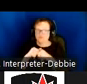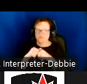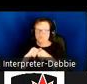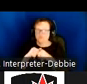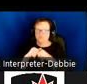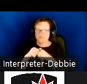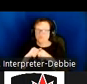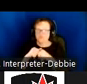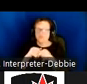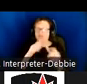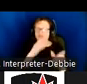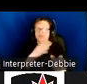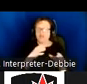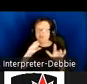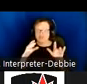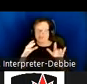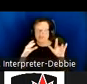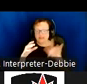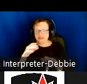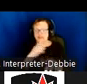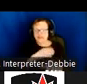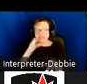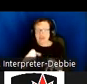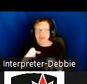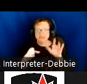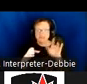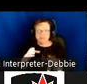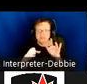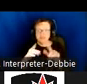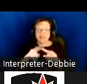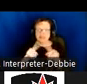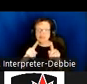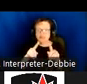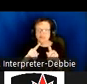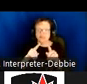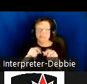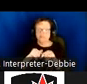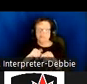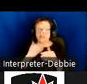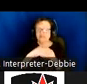Pressing the next button on the dot pad switches to a different kind of touch rendering. Next layer, start.